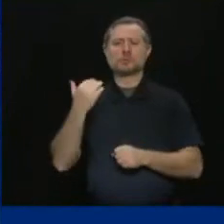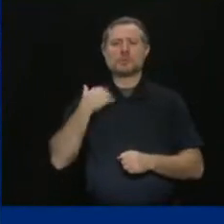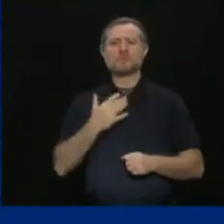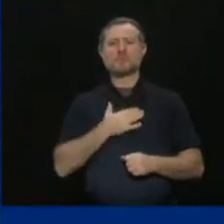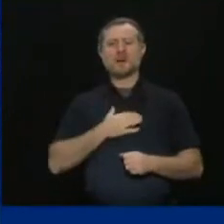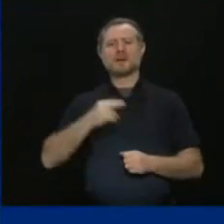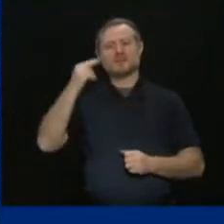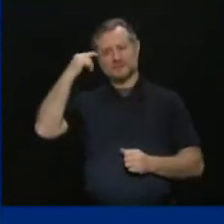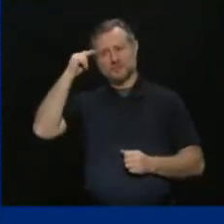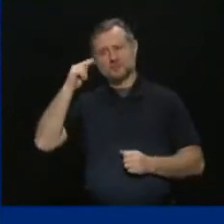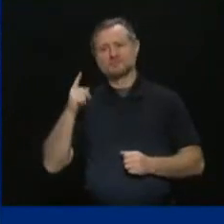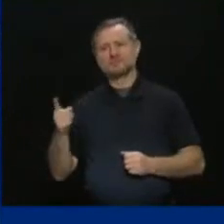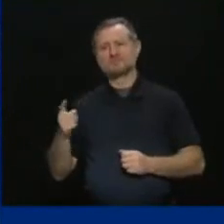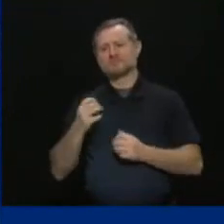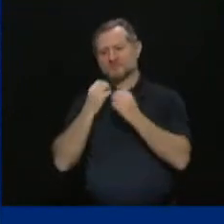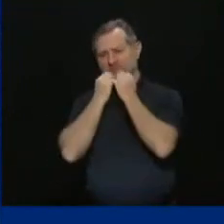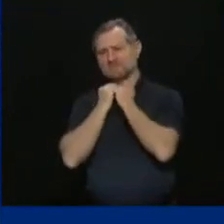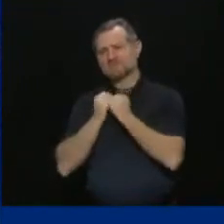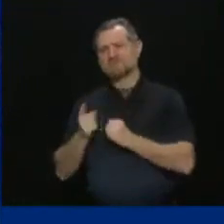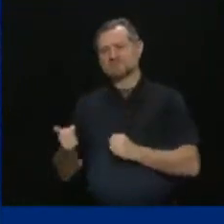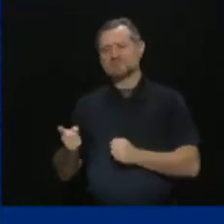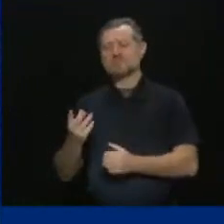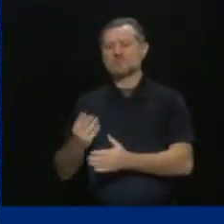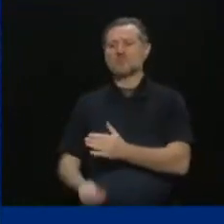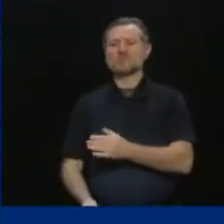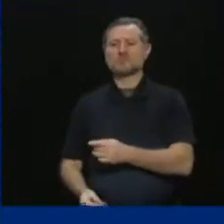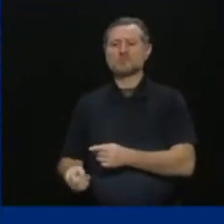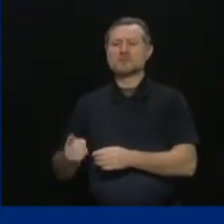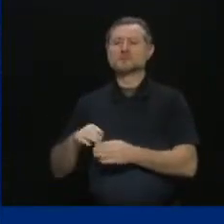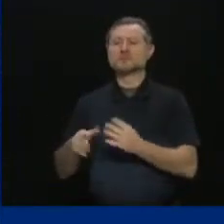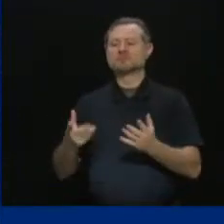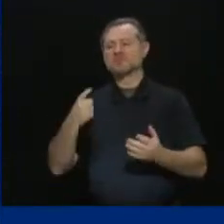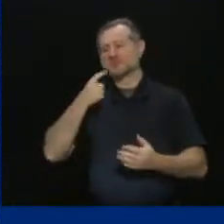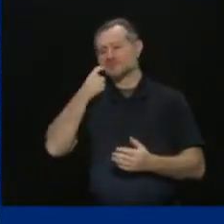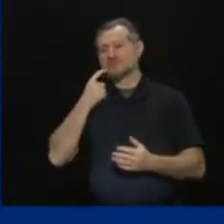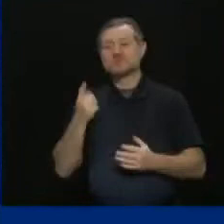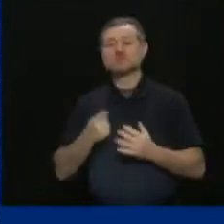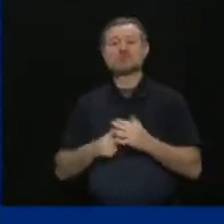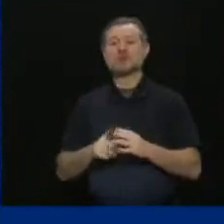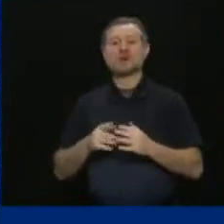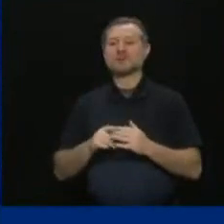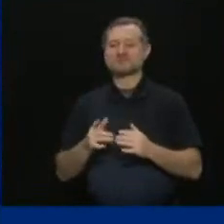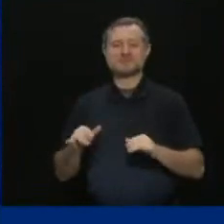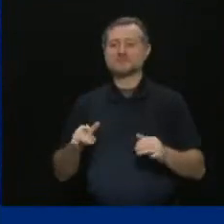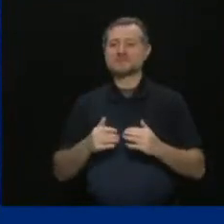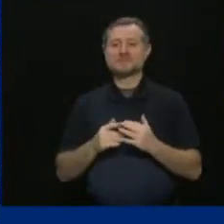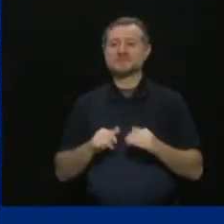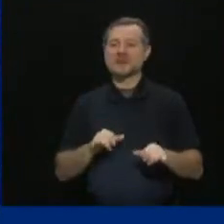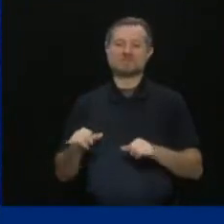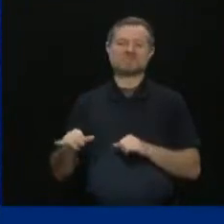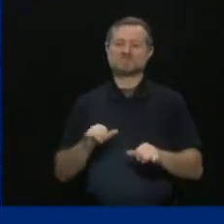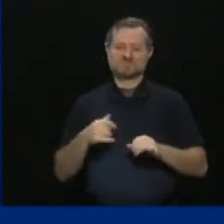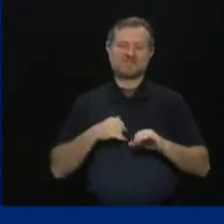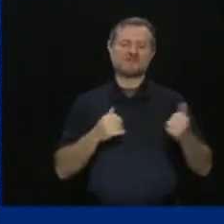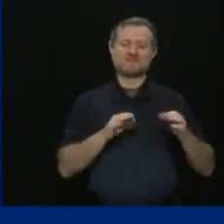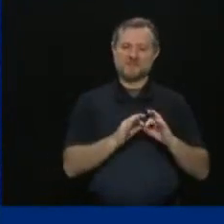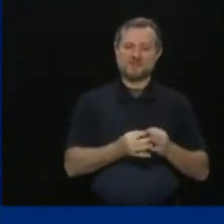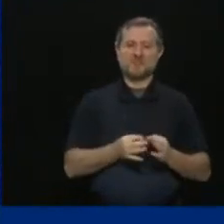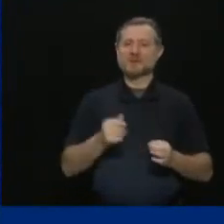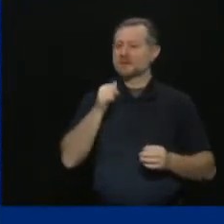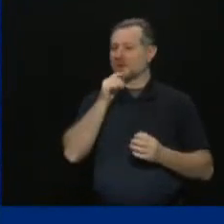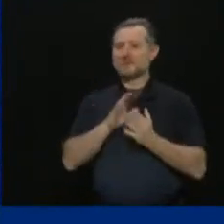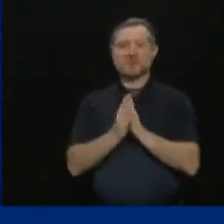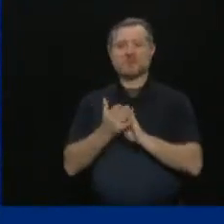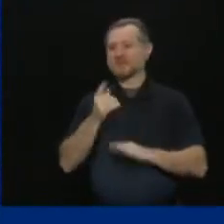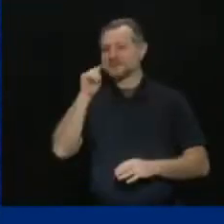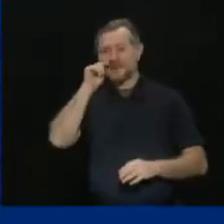addiction, and he started out like many other families experience. He did not set out to be a teenage addict. That was not his